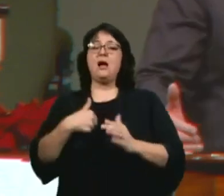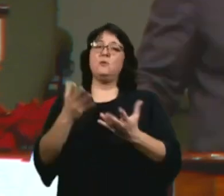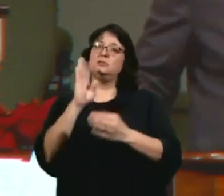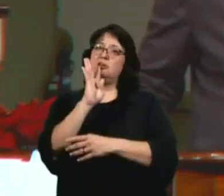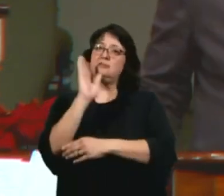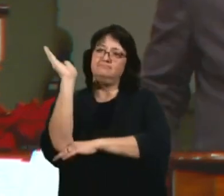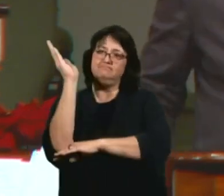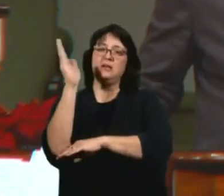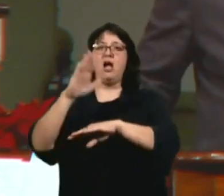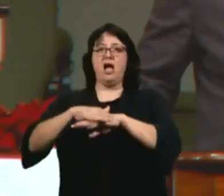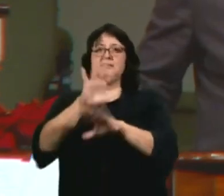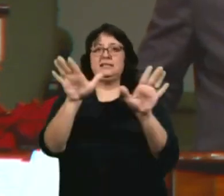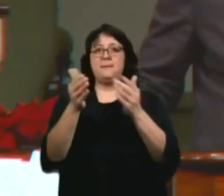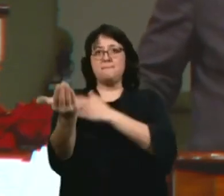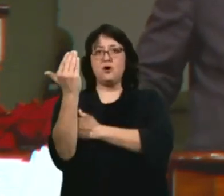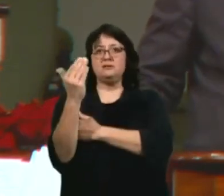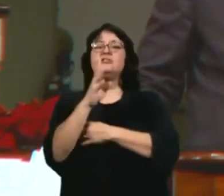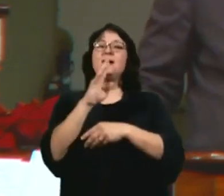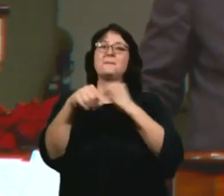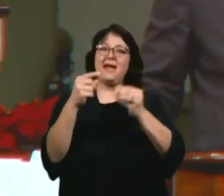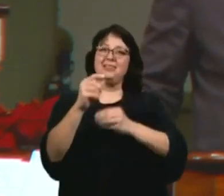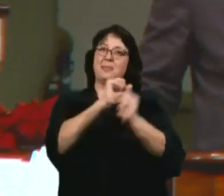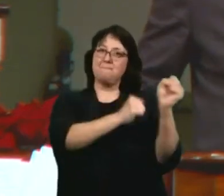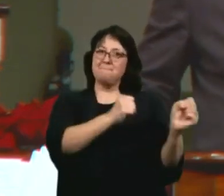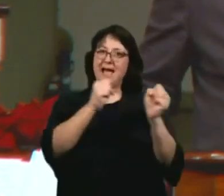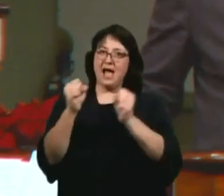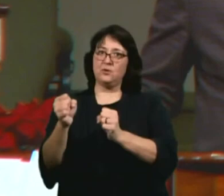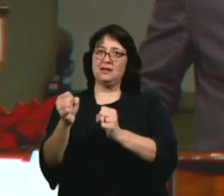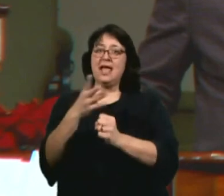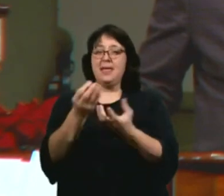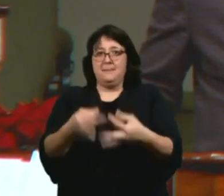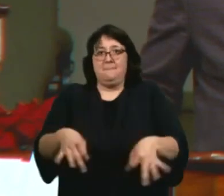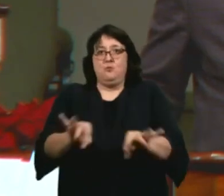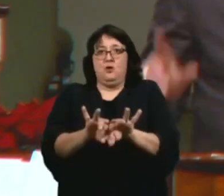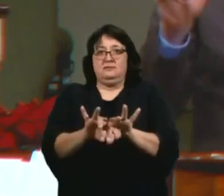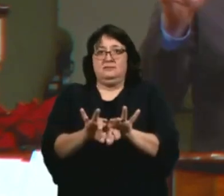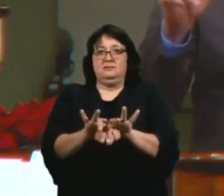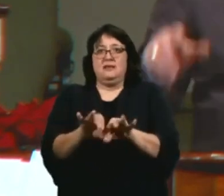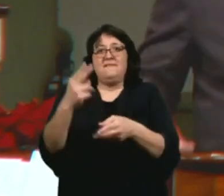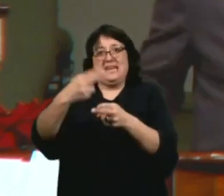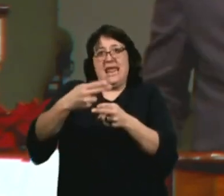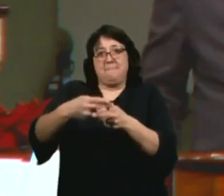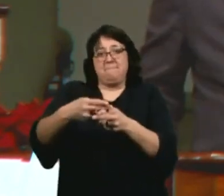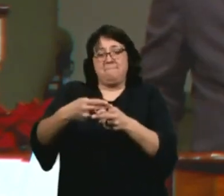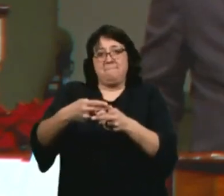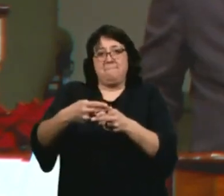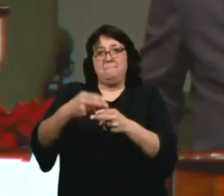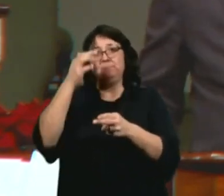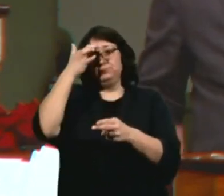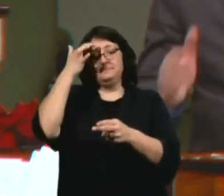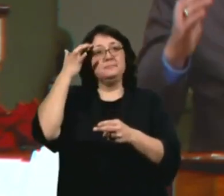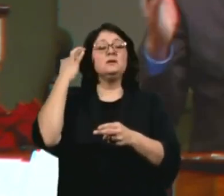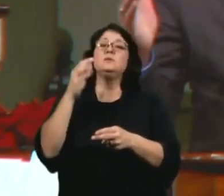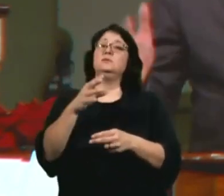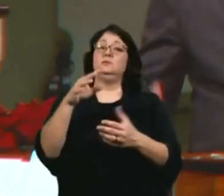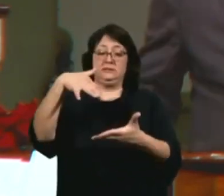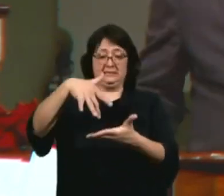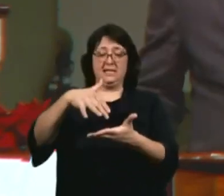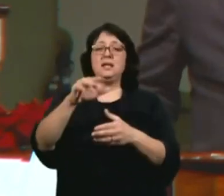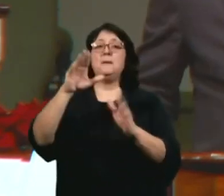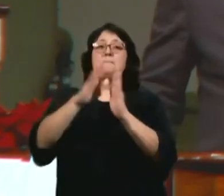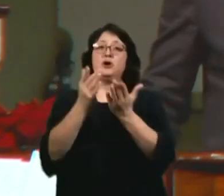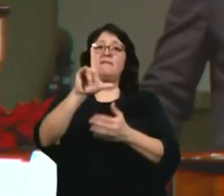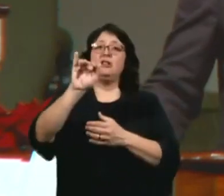that on Sunday morning. We're going to talk about the power and the importance of a name. And we've been studying the book of Luke